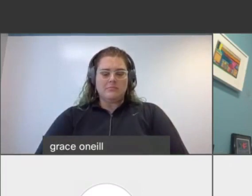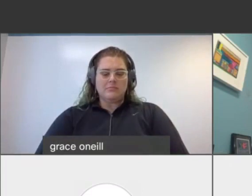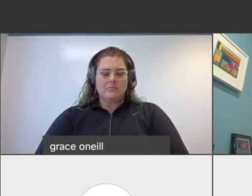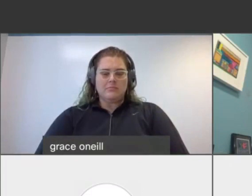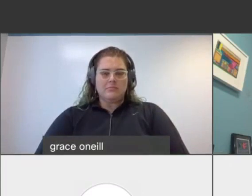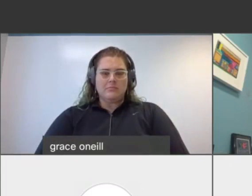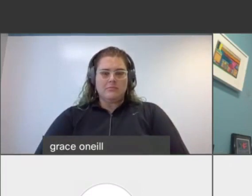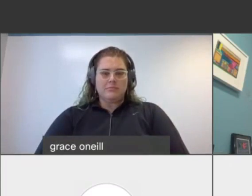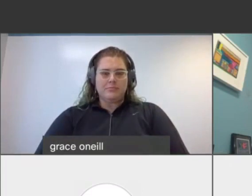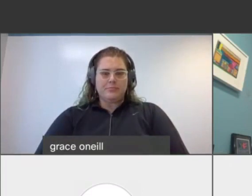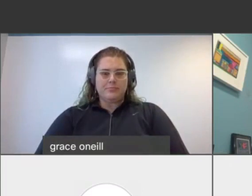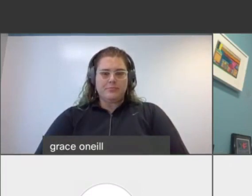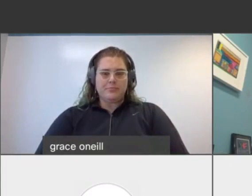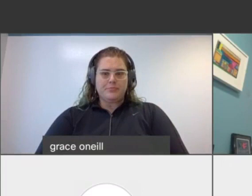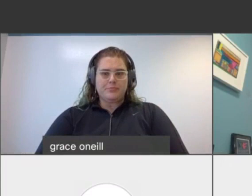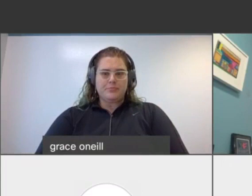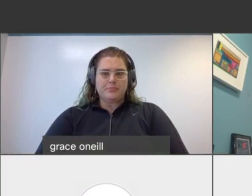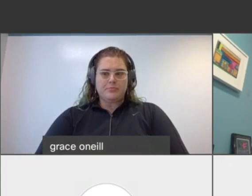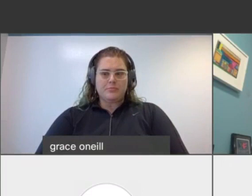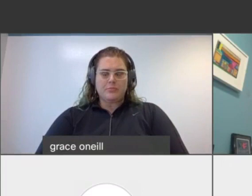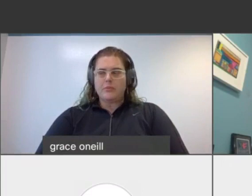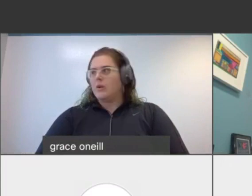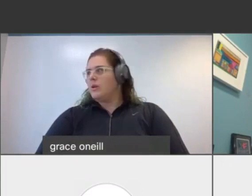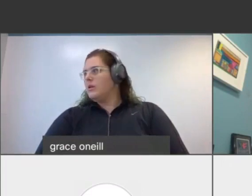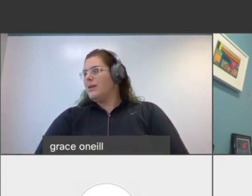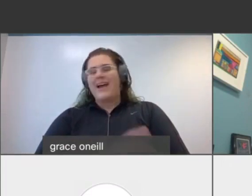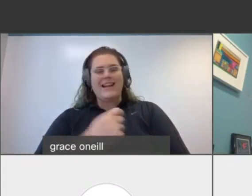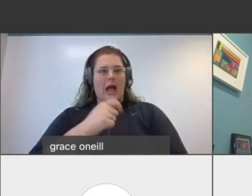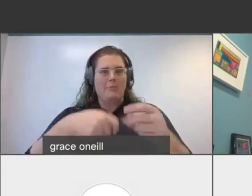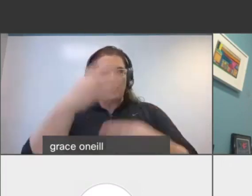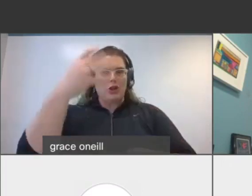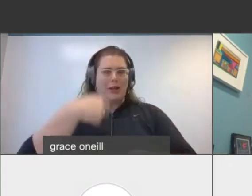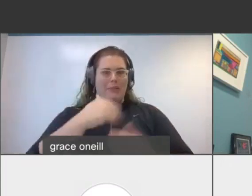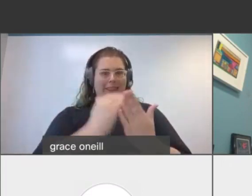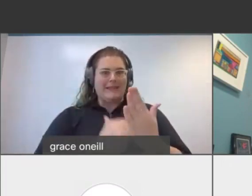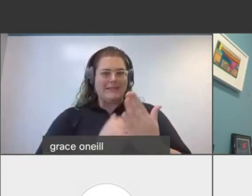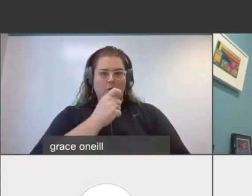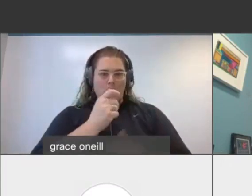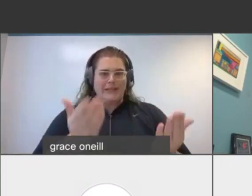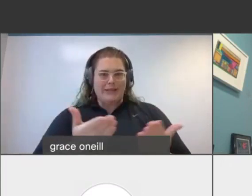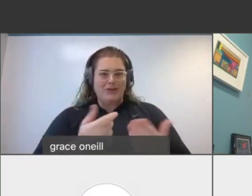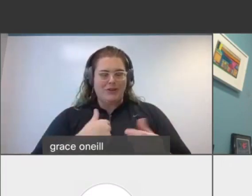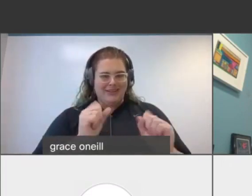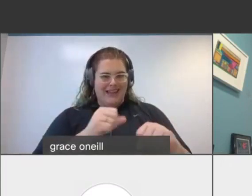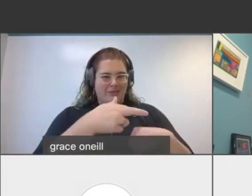Can I defer to, I'm looking down my list. Oh,